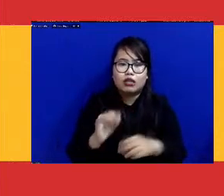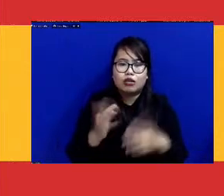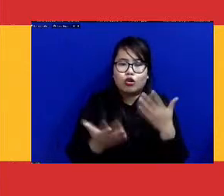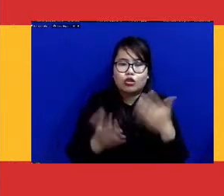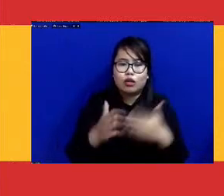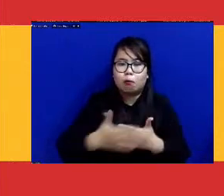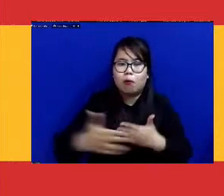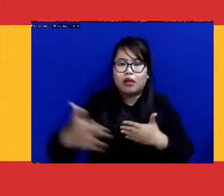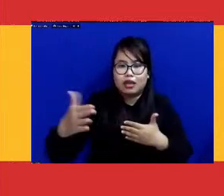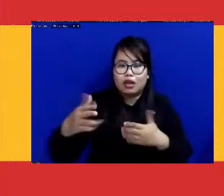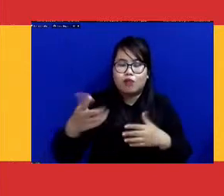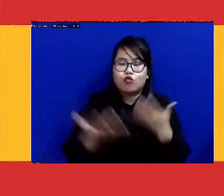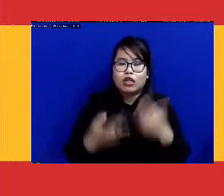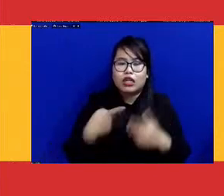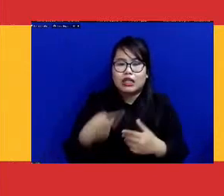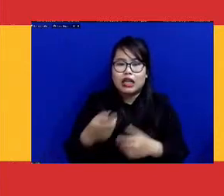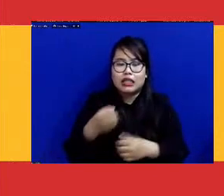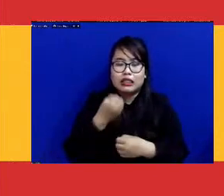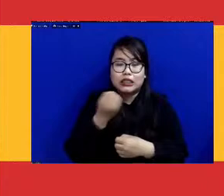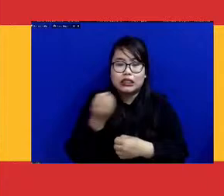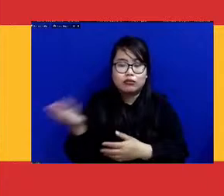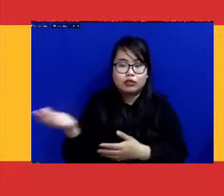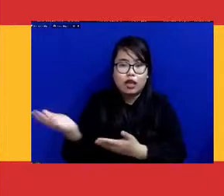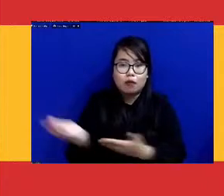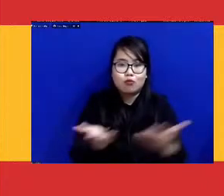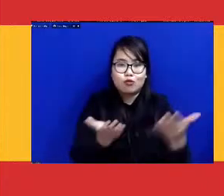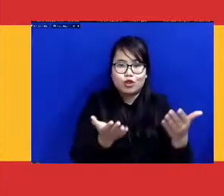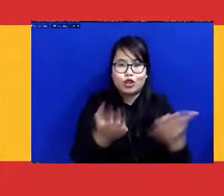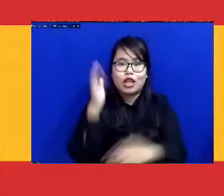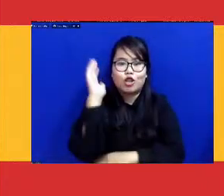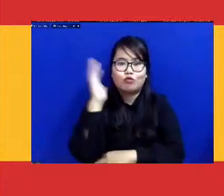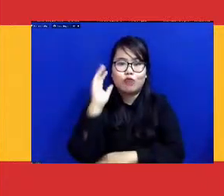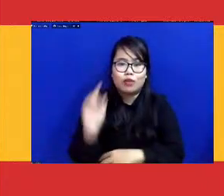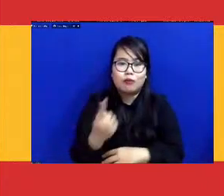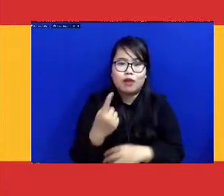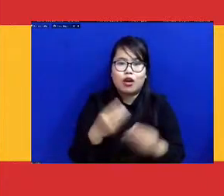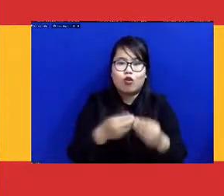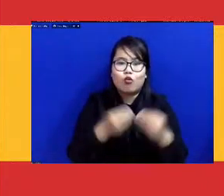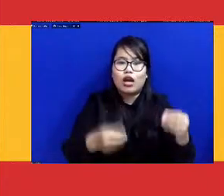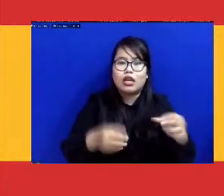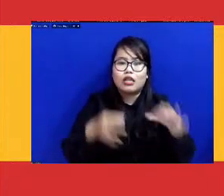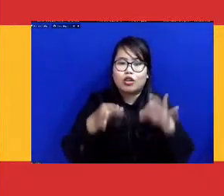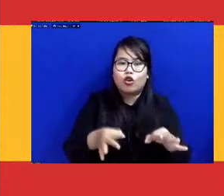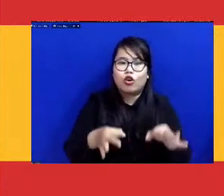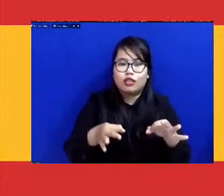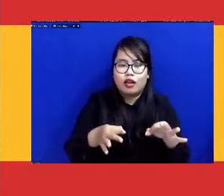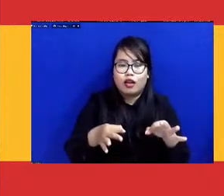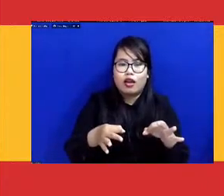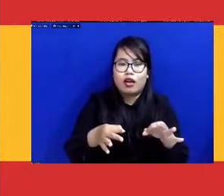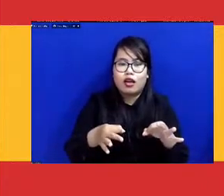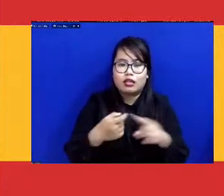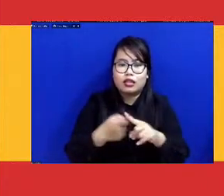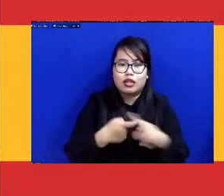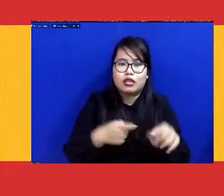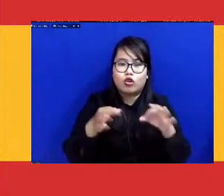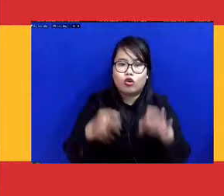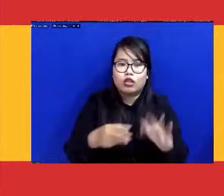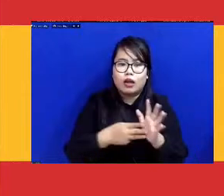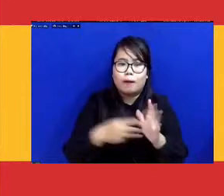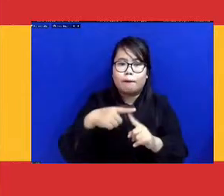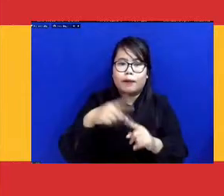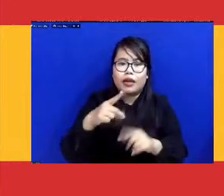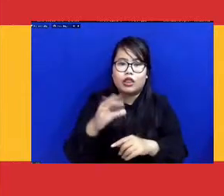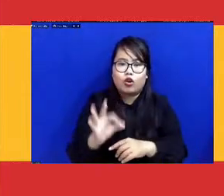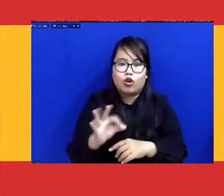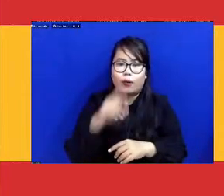first speaker, the mayor of Metro City of Lampung Province, Mr. Wahdi Sirajuddin. The floor is yours. Silakan,